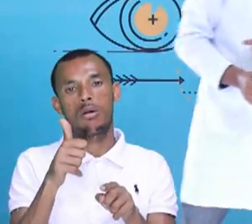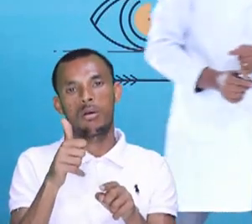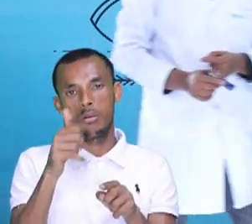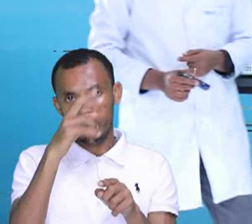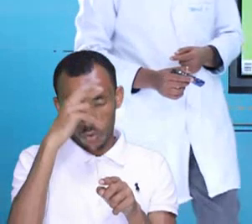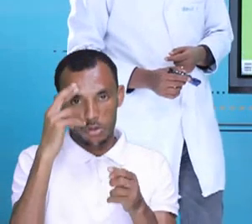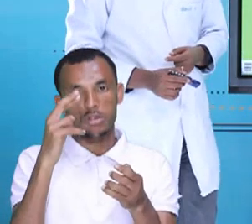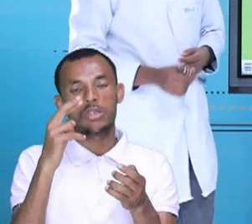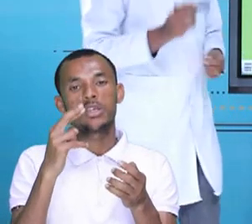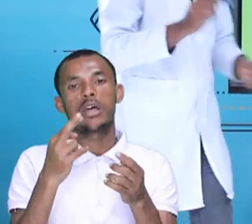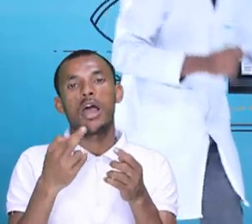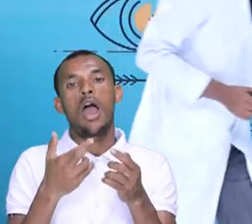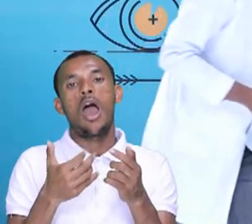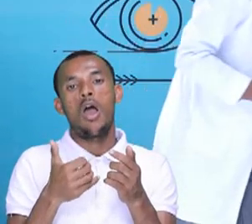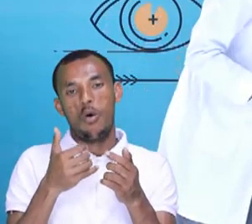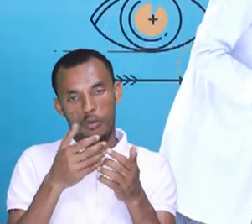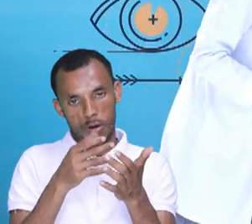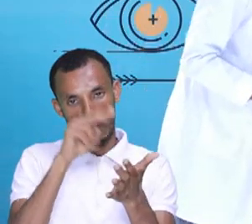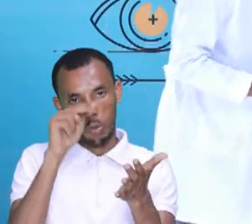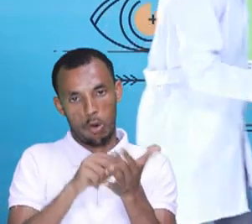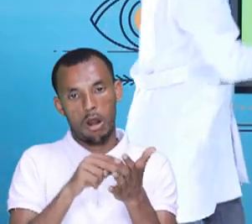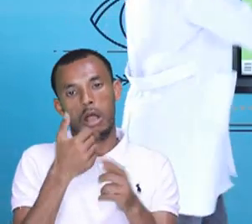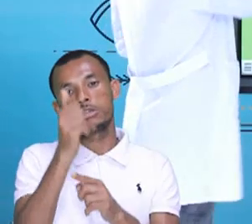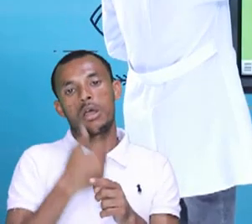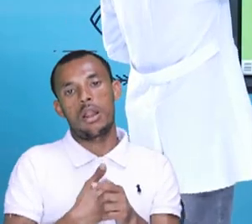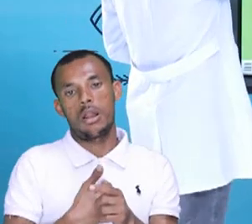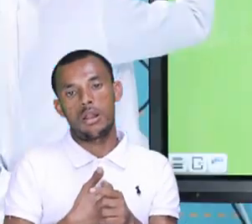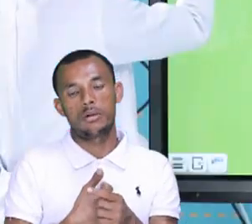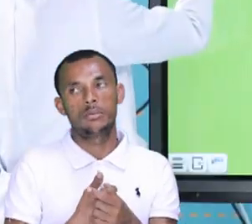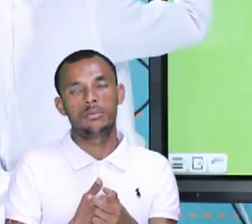nuclear axis. Look,